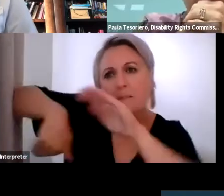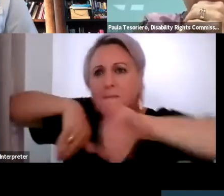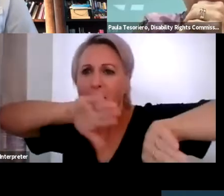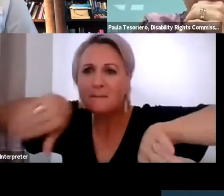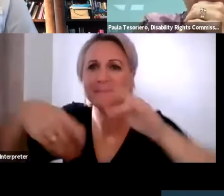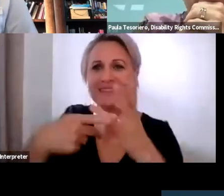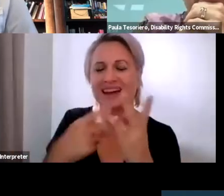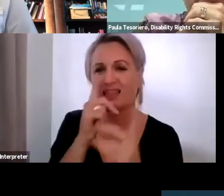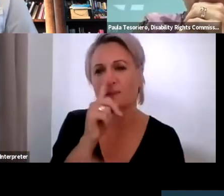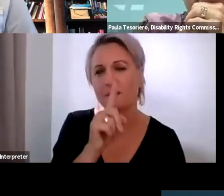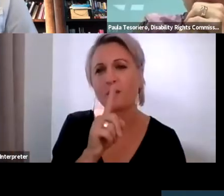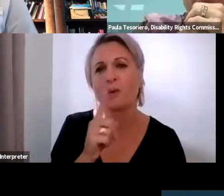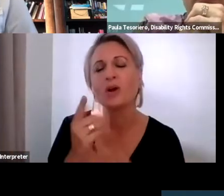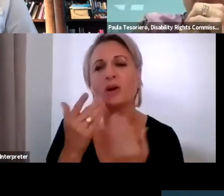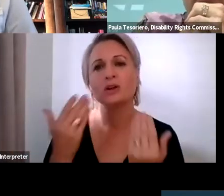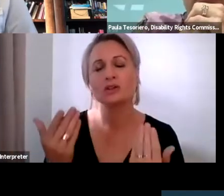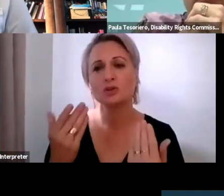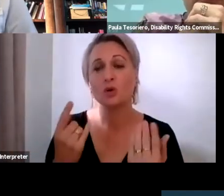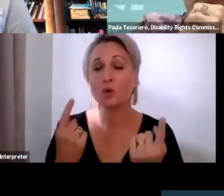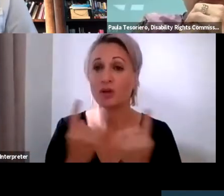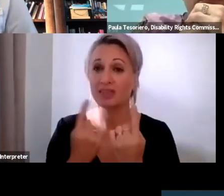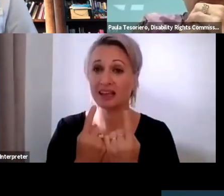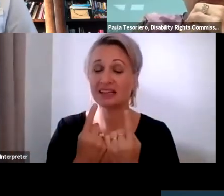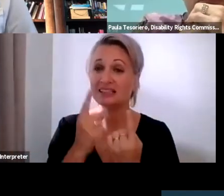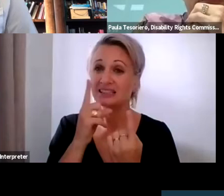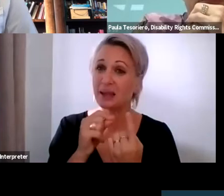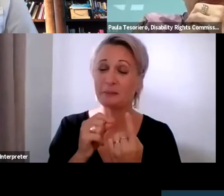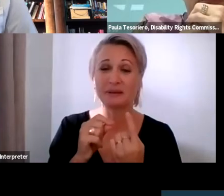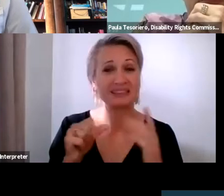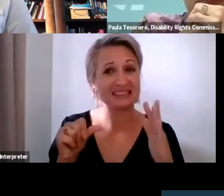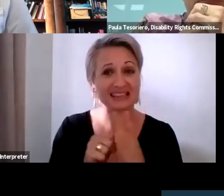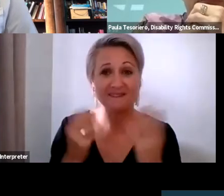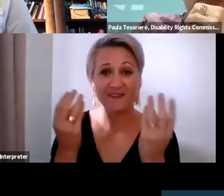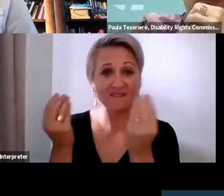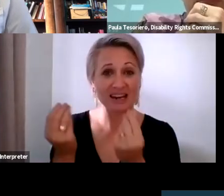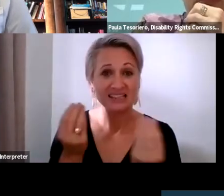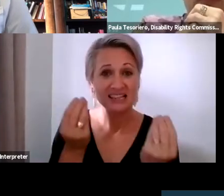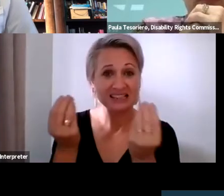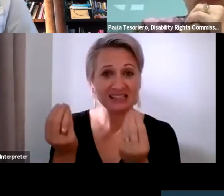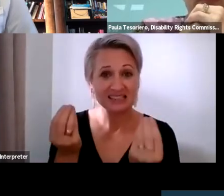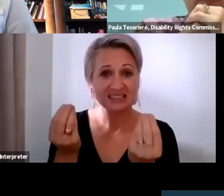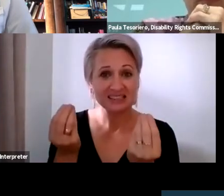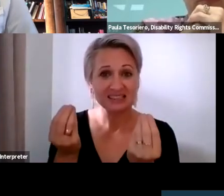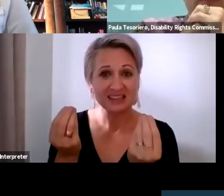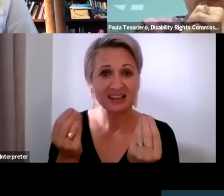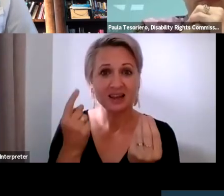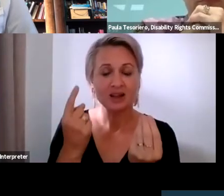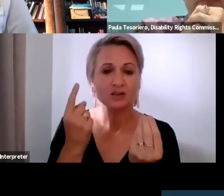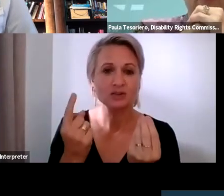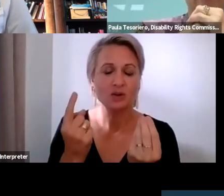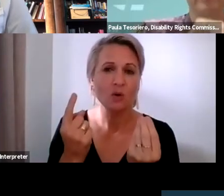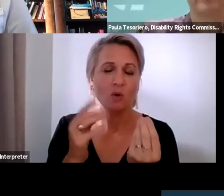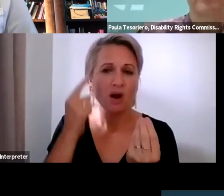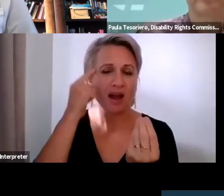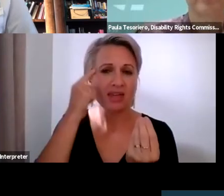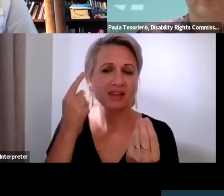So, you know, things can get tight economically, and how do we continue to move forward